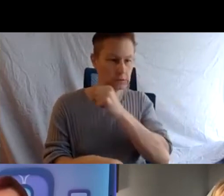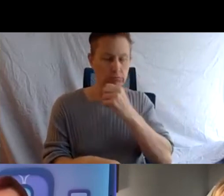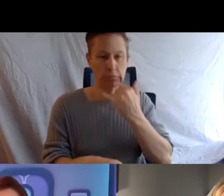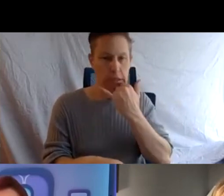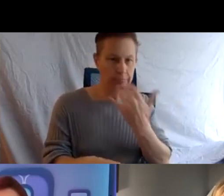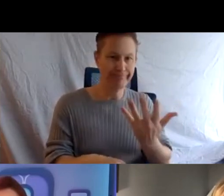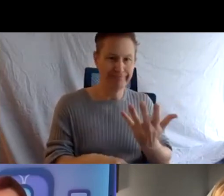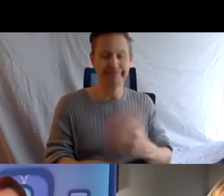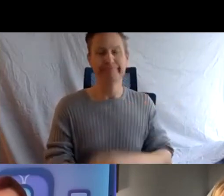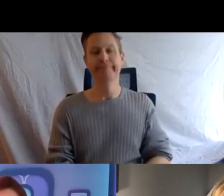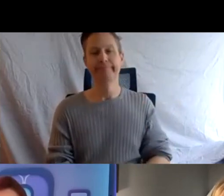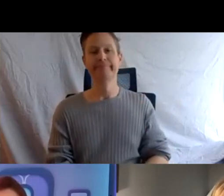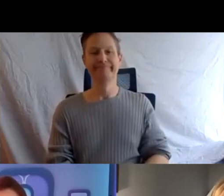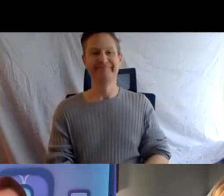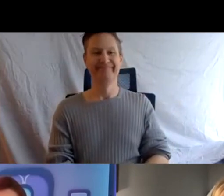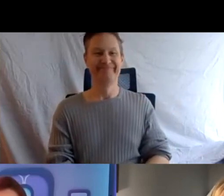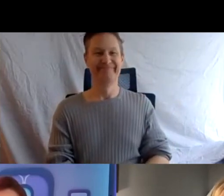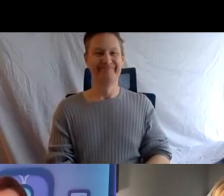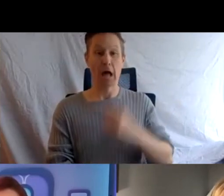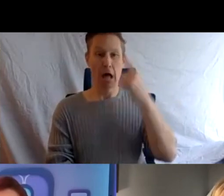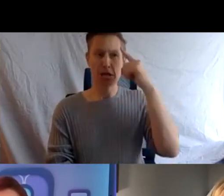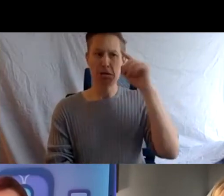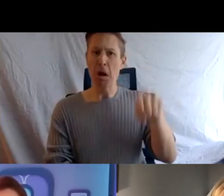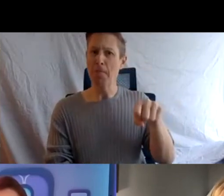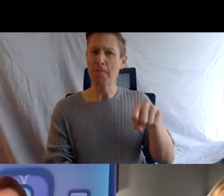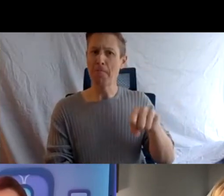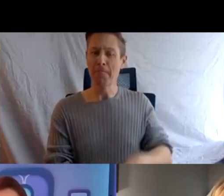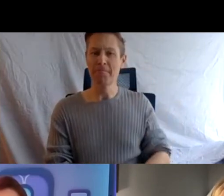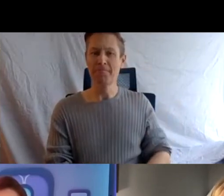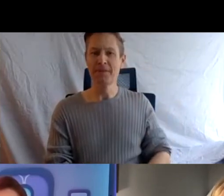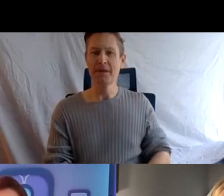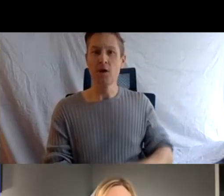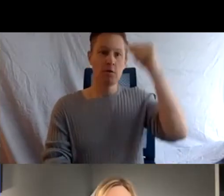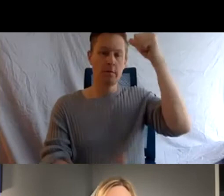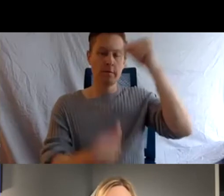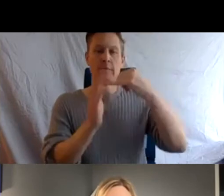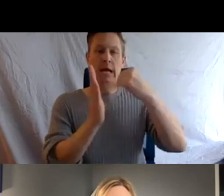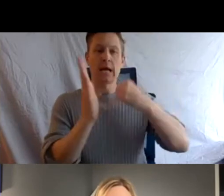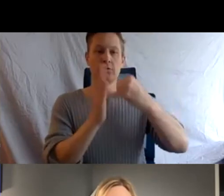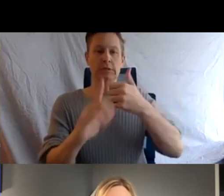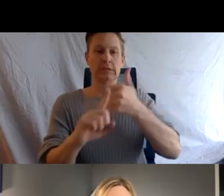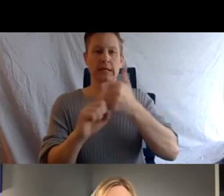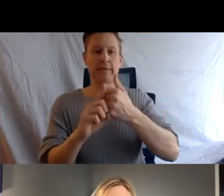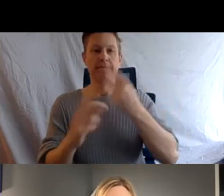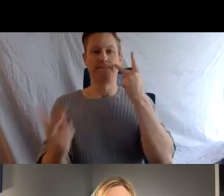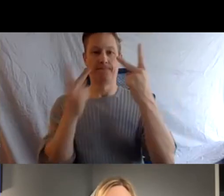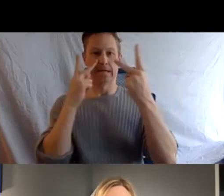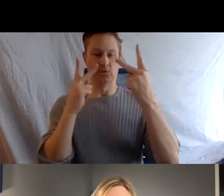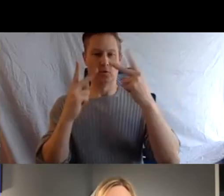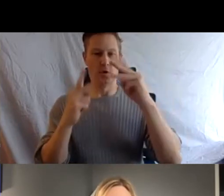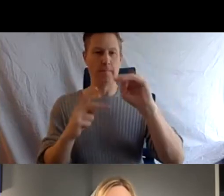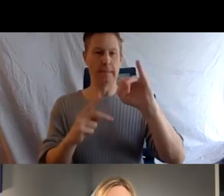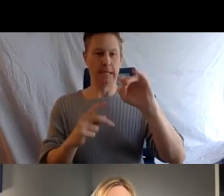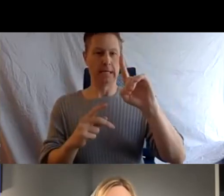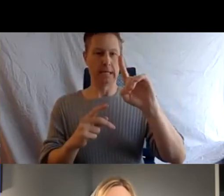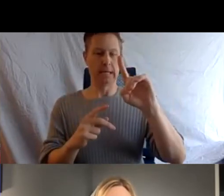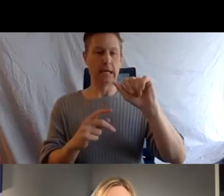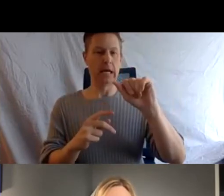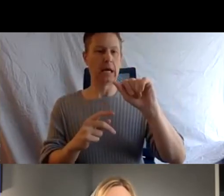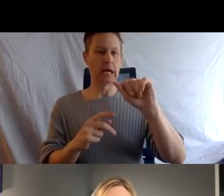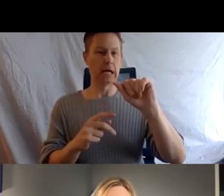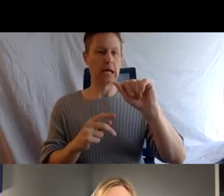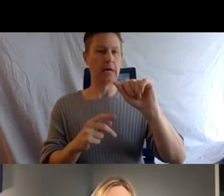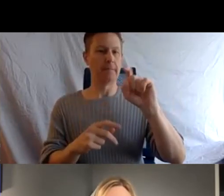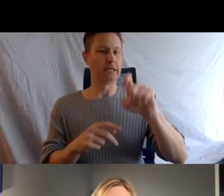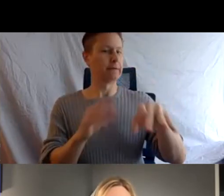wrong. So I'm just saying, I think you could probably do it. Just remember, animation is a very visual medium. So you're going to have to find a